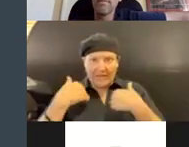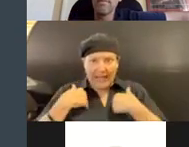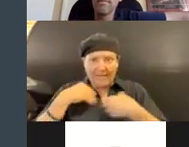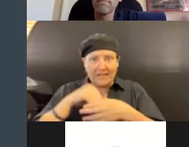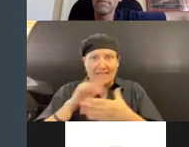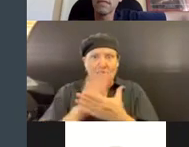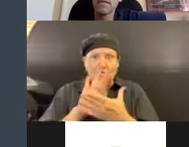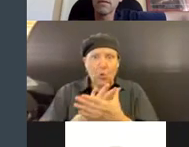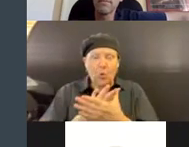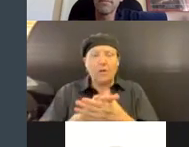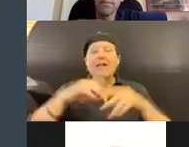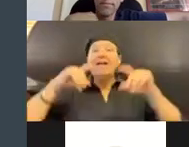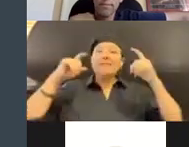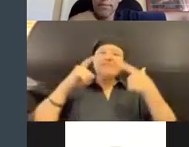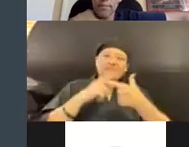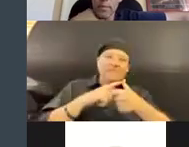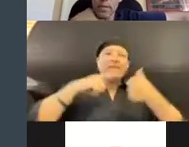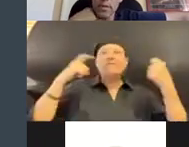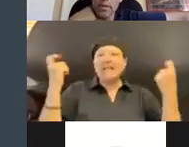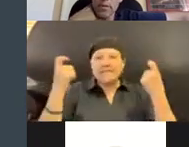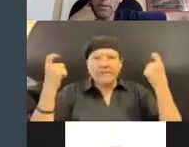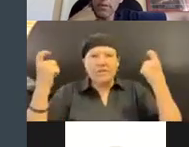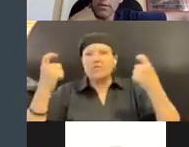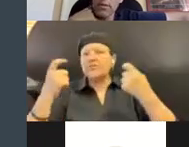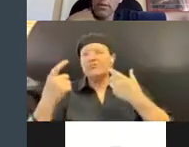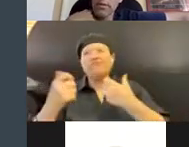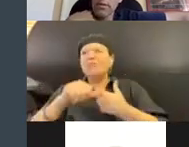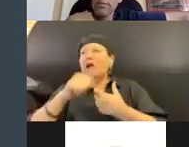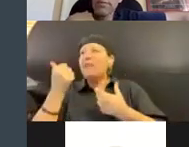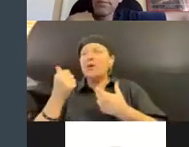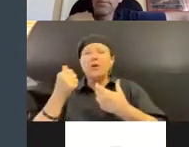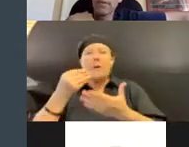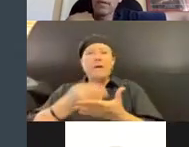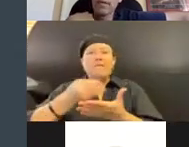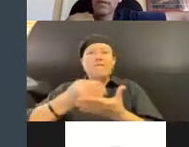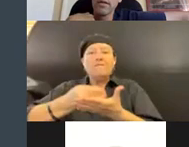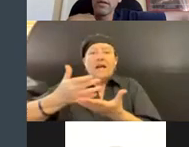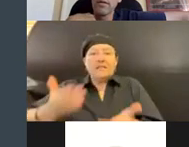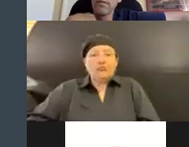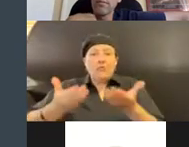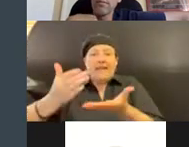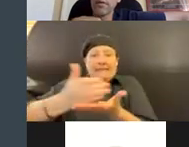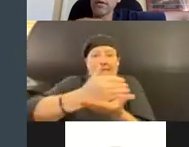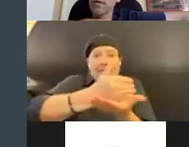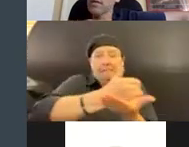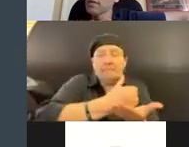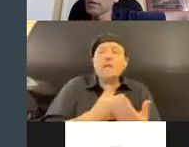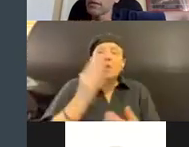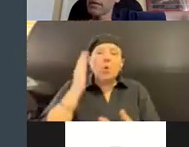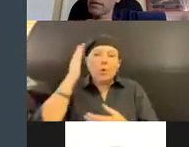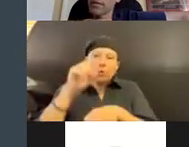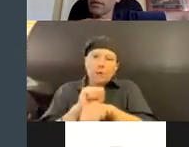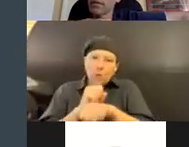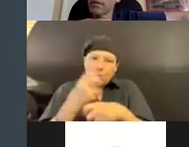festivals and what else, and our fundraising. And then we're also going to work very hard